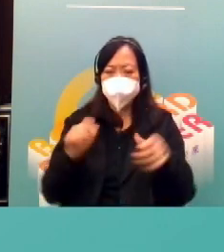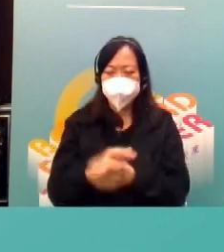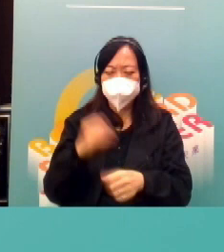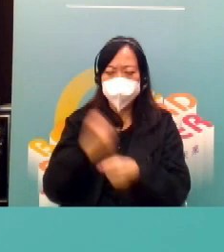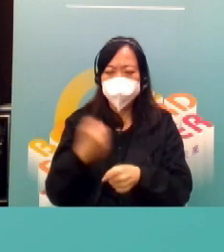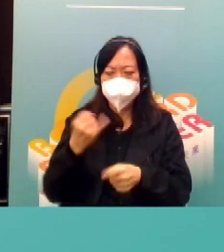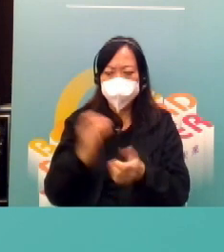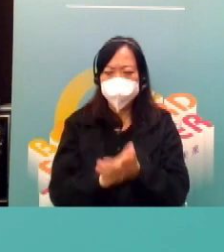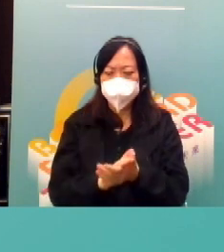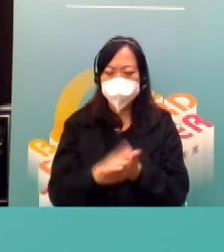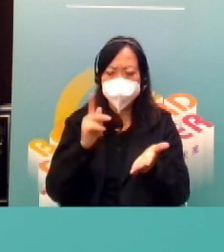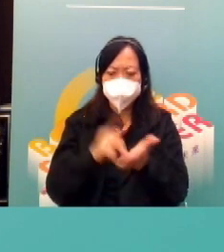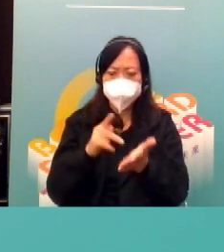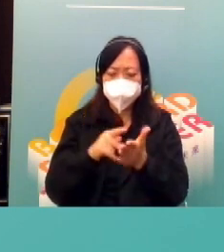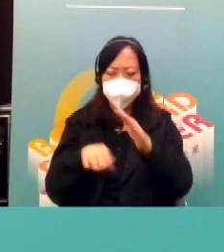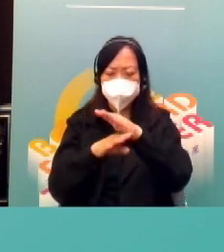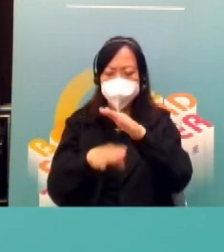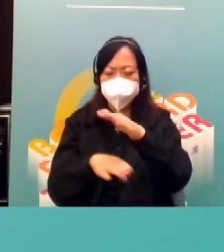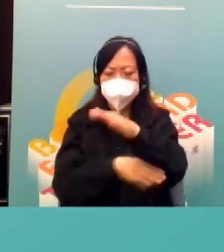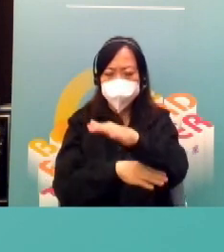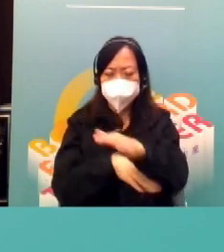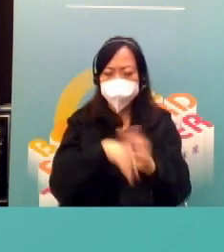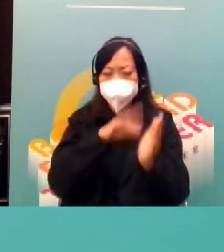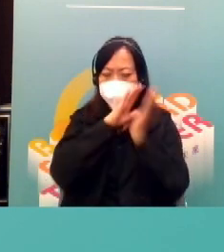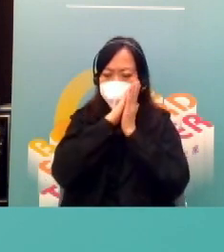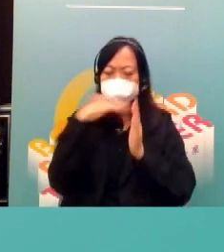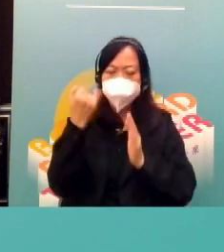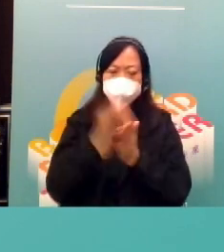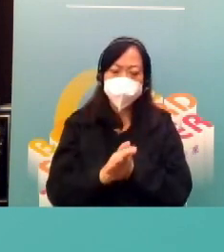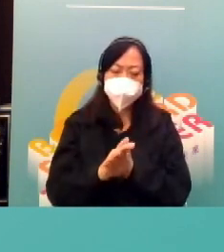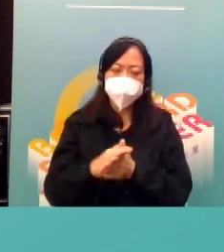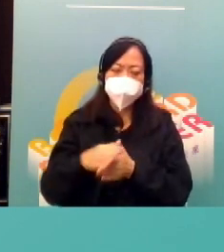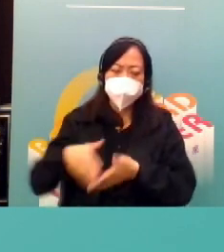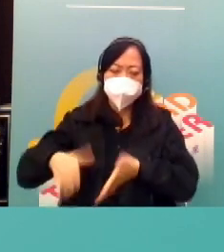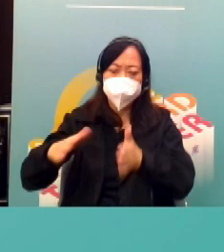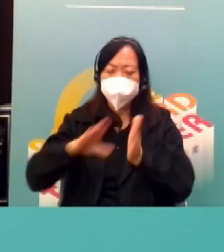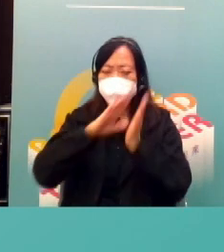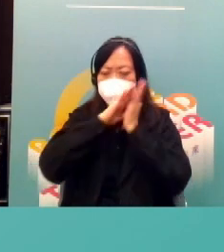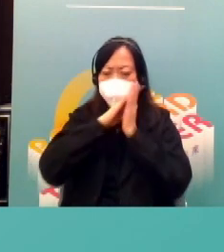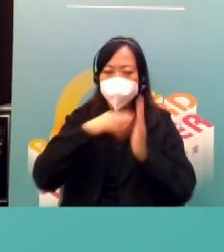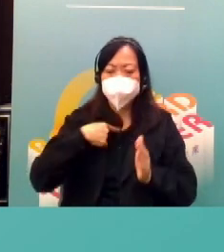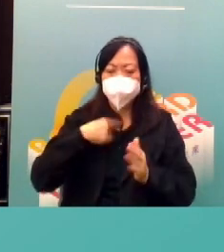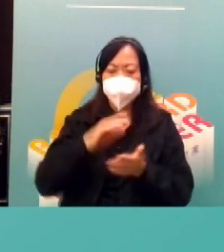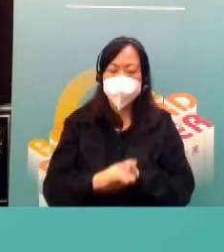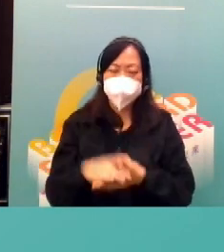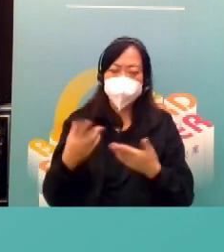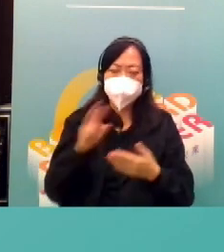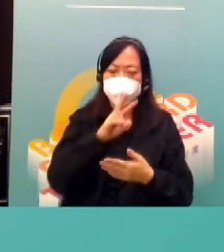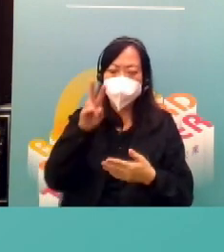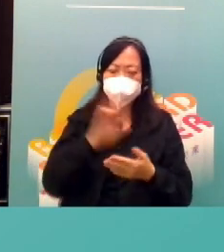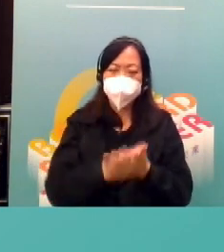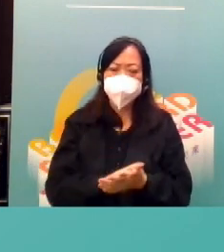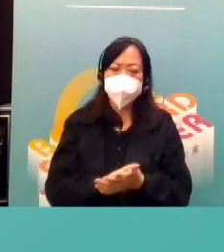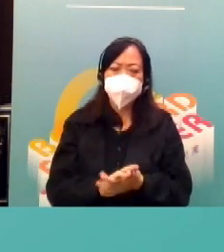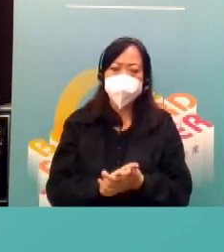then that's how they ended up on the street. For others, it could be a returning veteran, and just not having that community